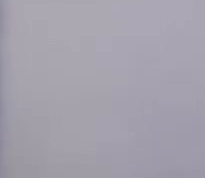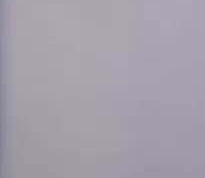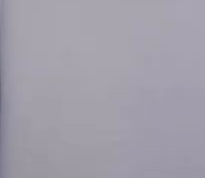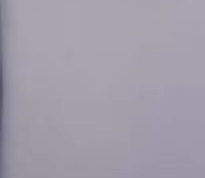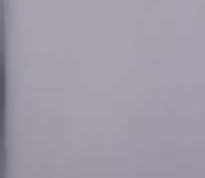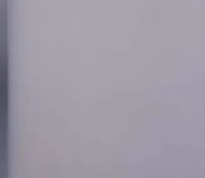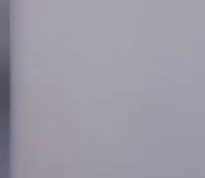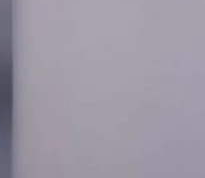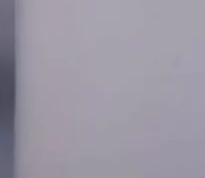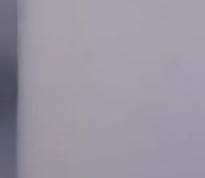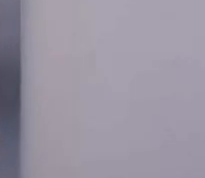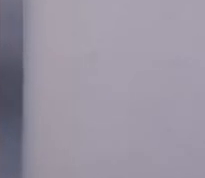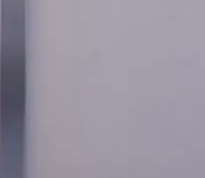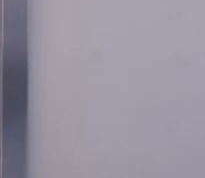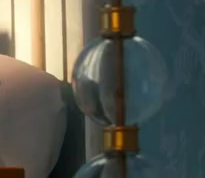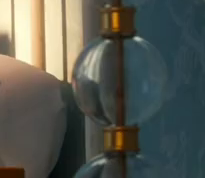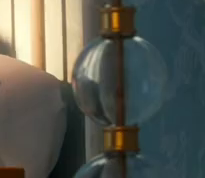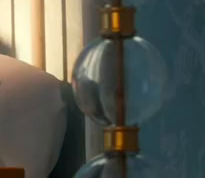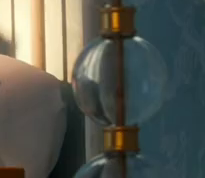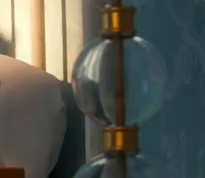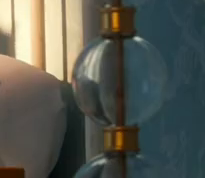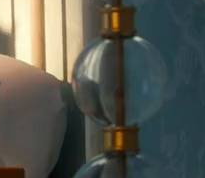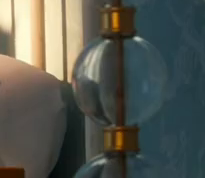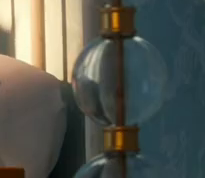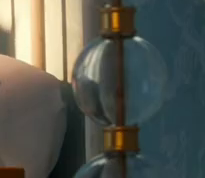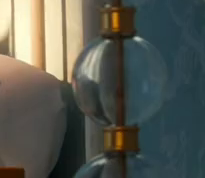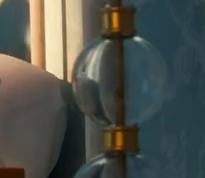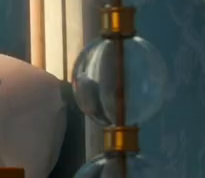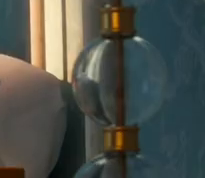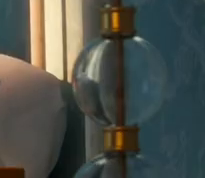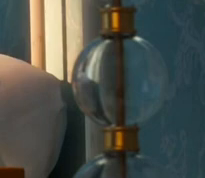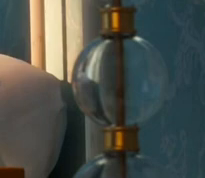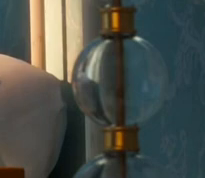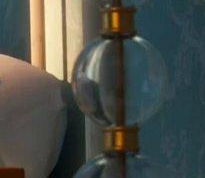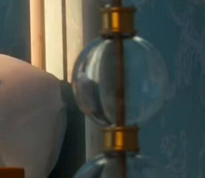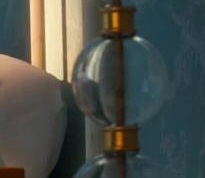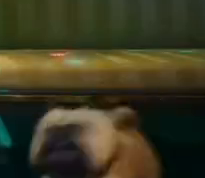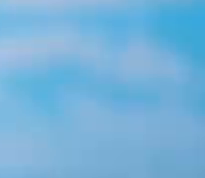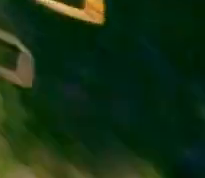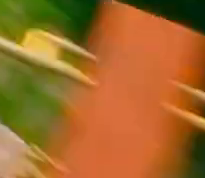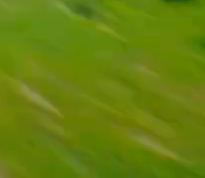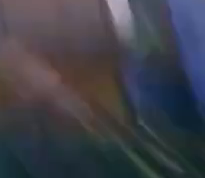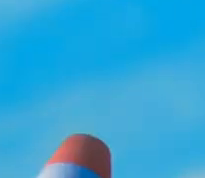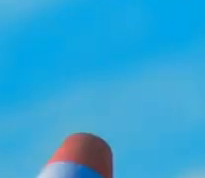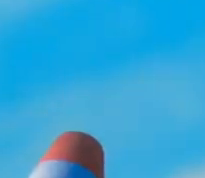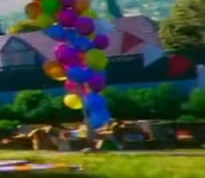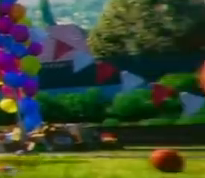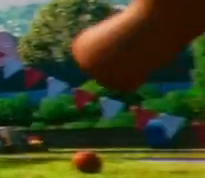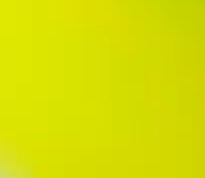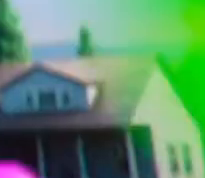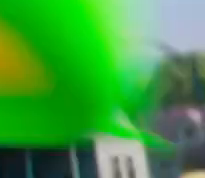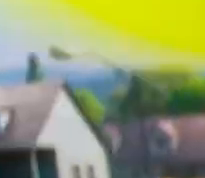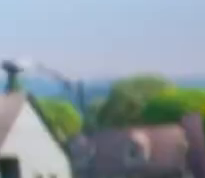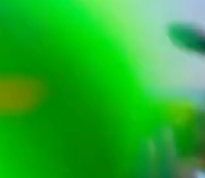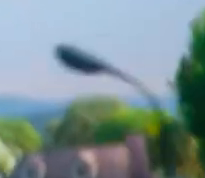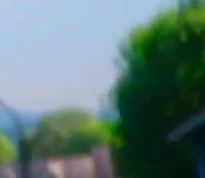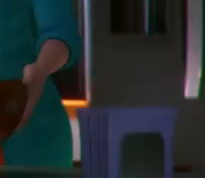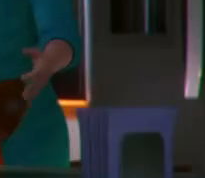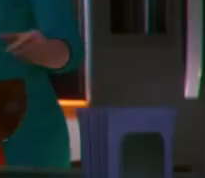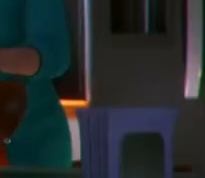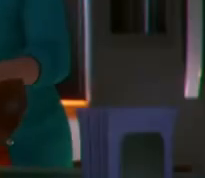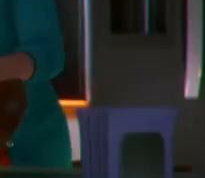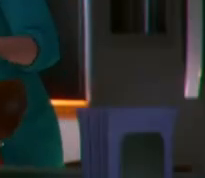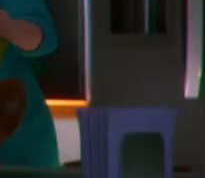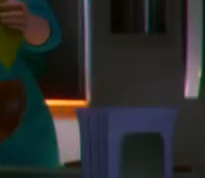Secret Life of Pets on Friday night, July 17th, and Wonder Park on Friday, August 14th. Those are two Friday